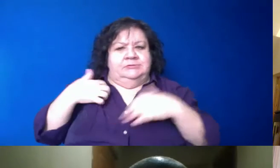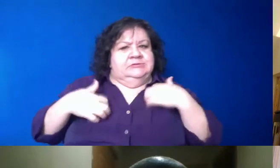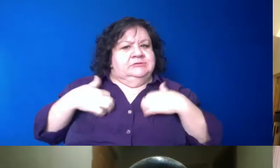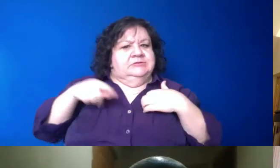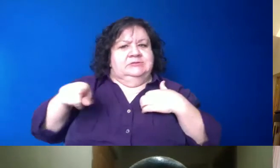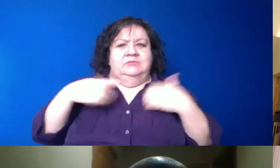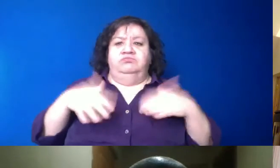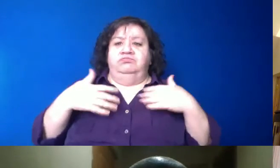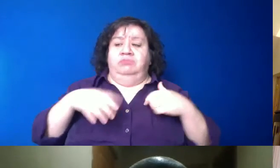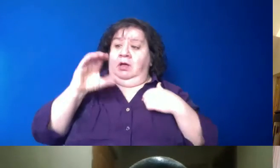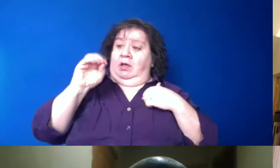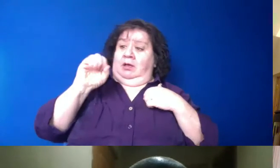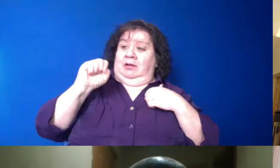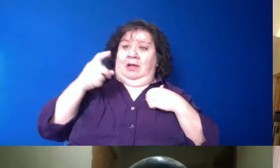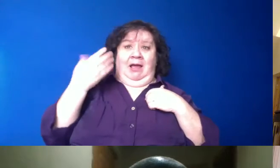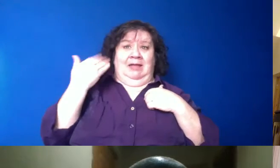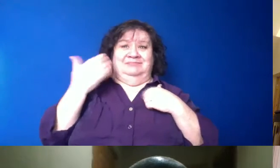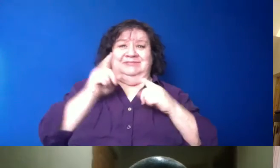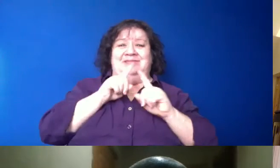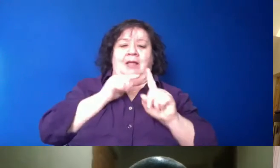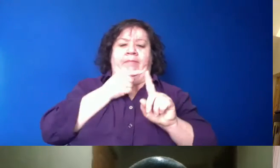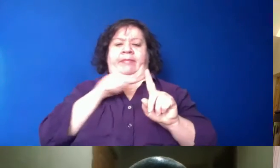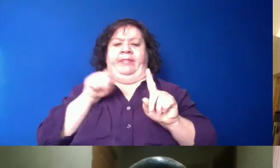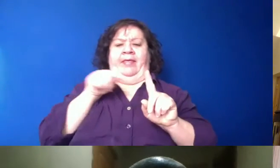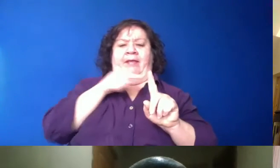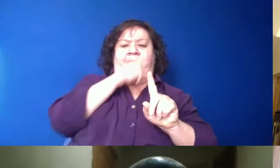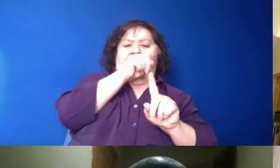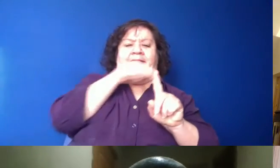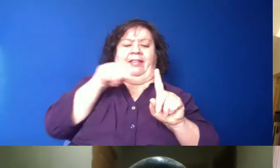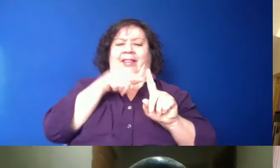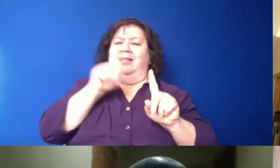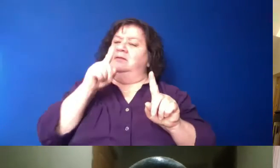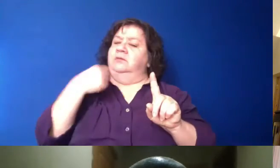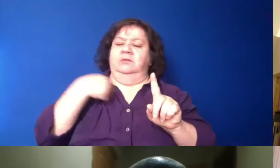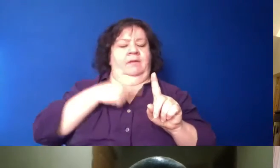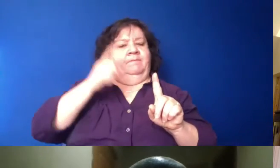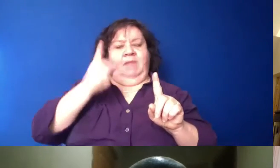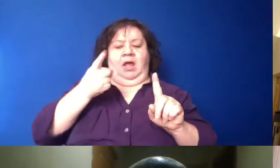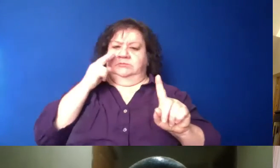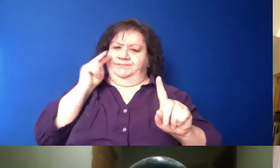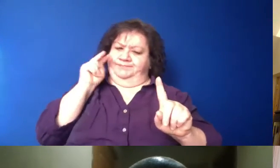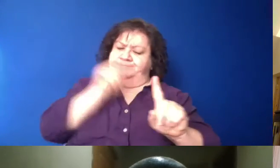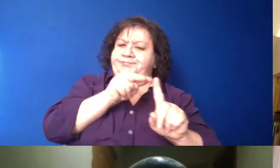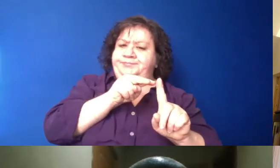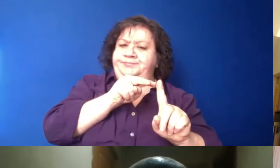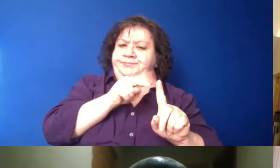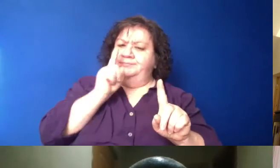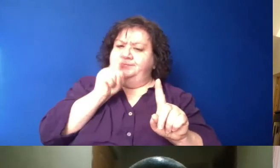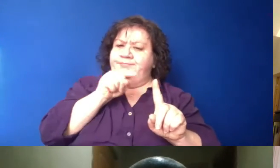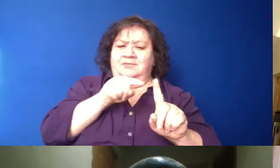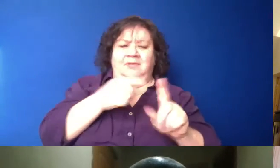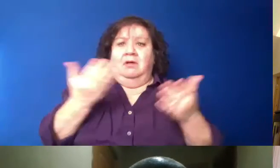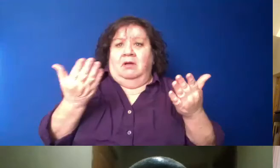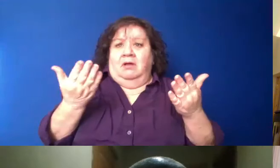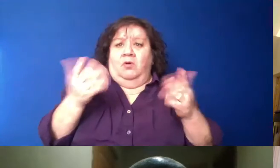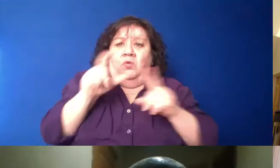application of the UN CRPD. Possibly interested in prisoners with disabilities and some of